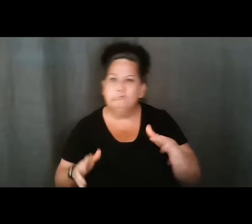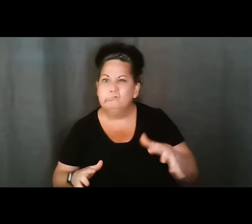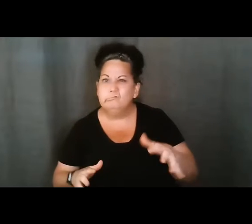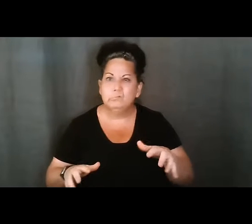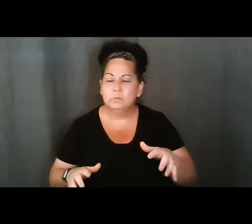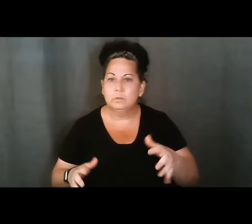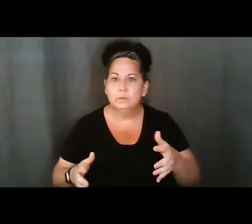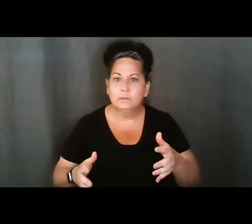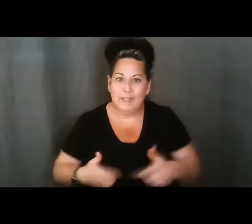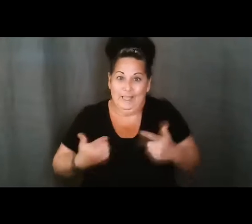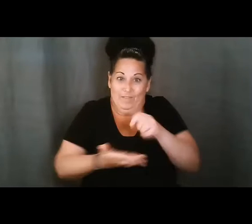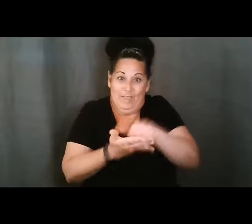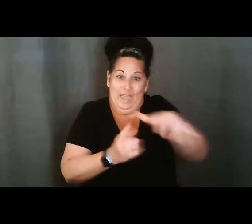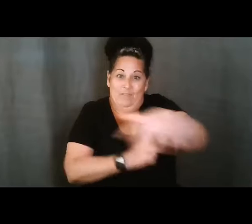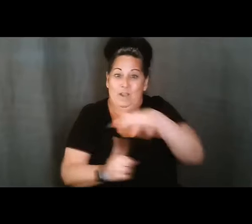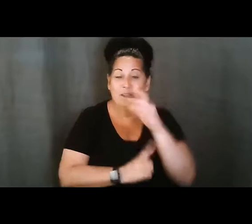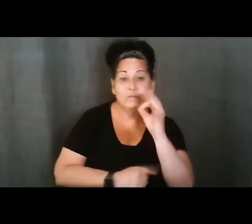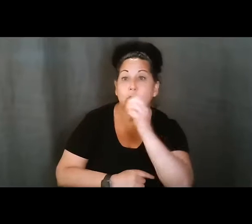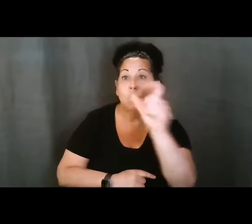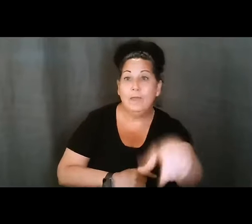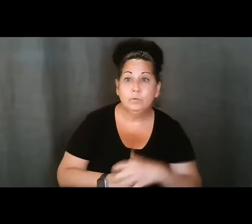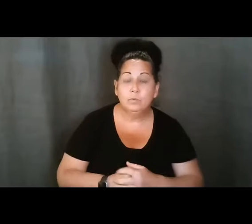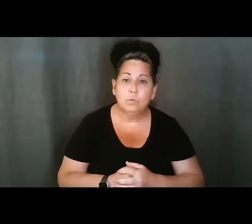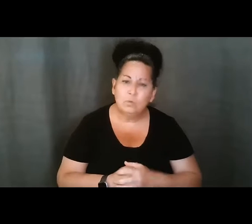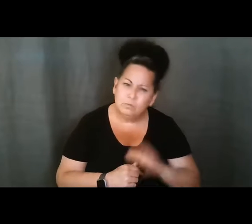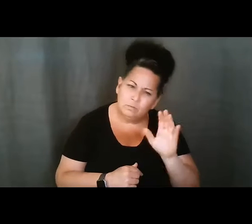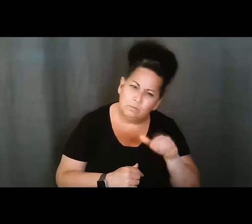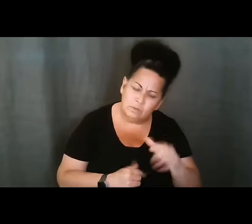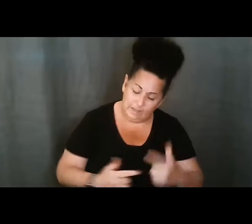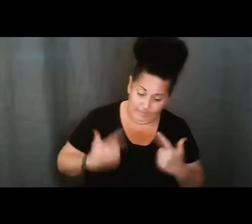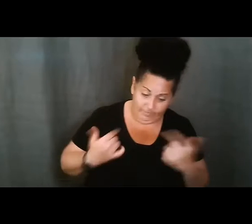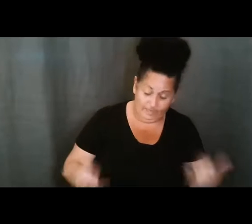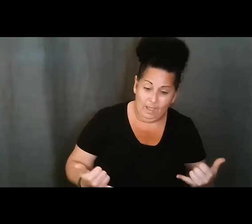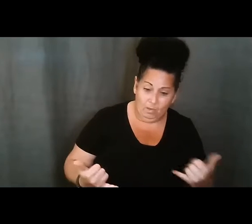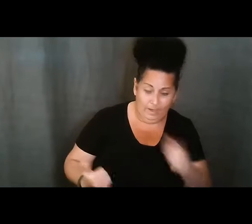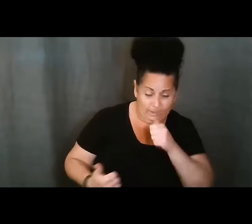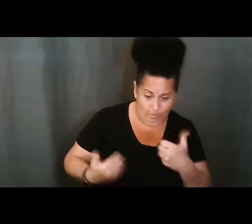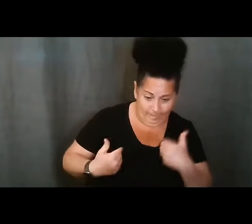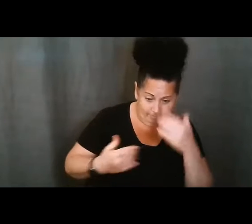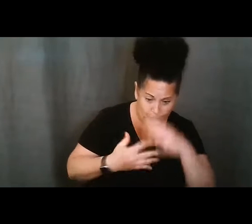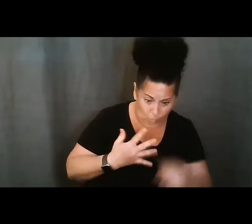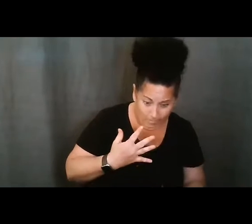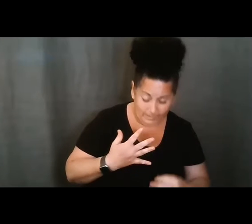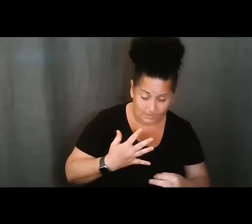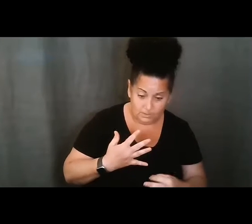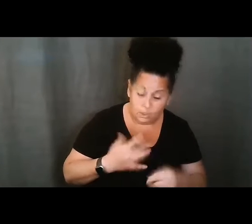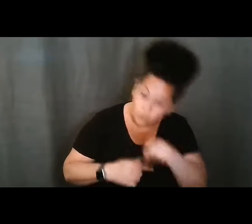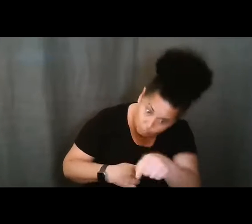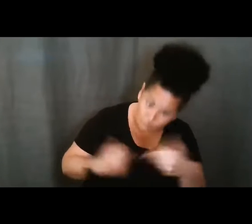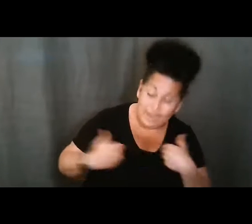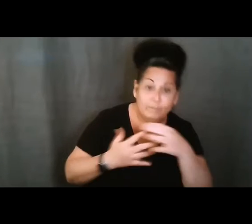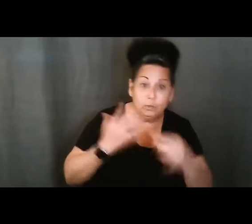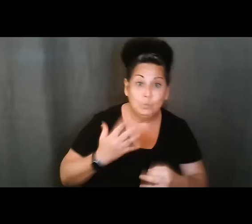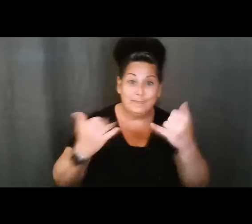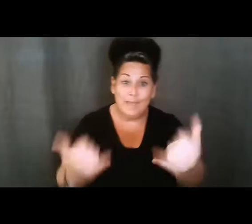to. We want to tell our children, I'm living here now because I don't have a choice, but you have a choice. We have to help our children to